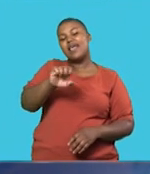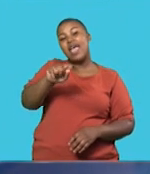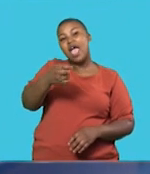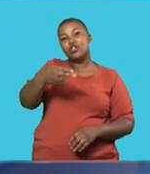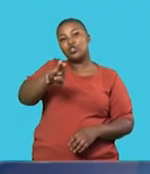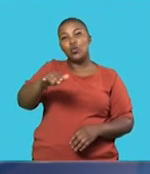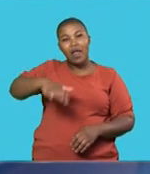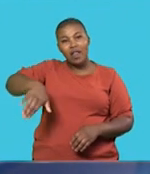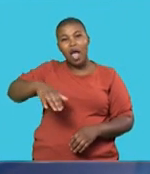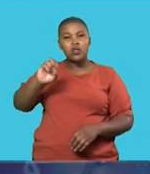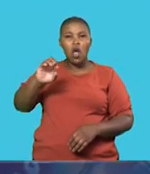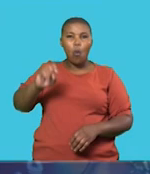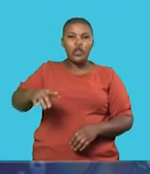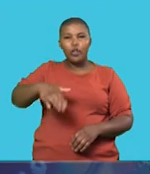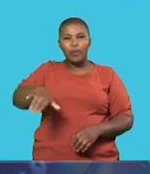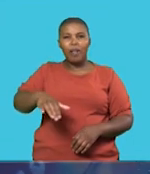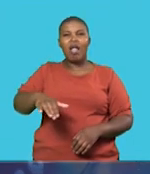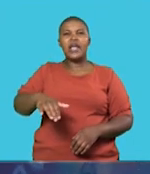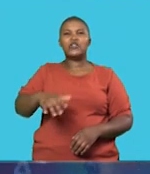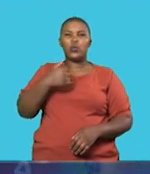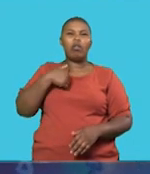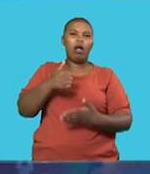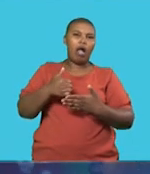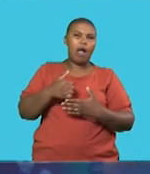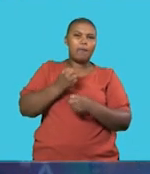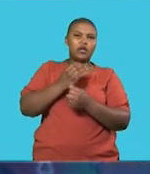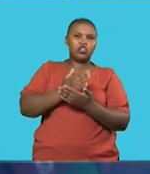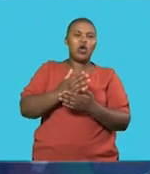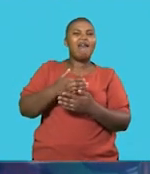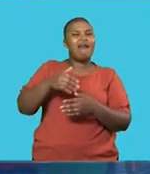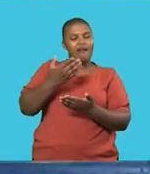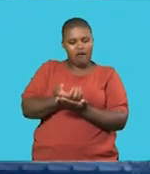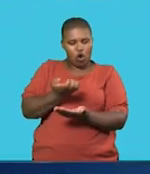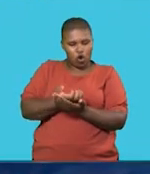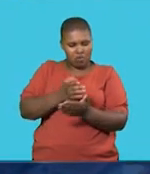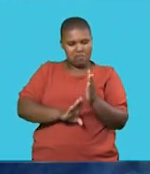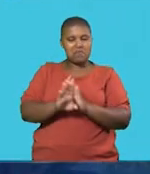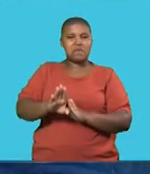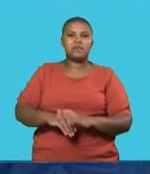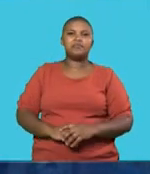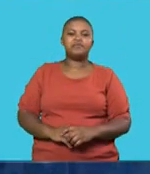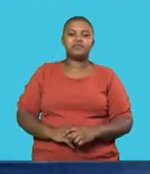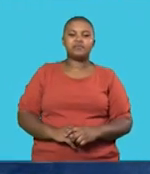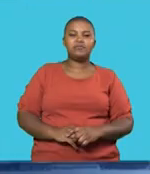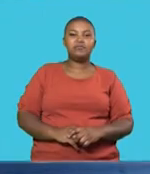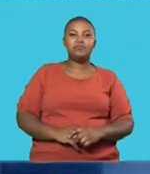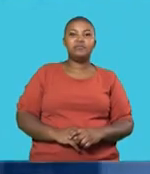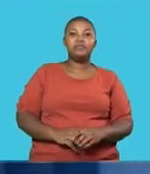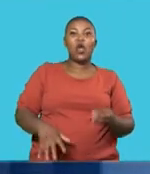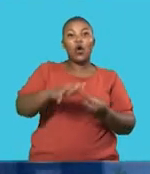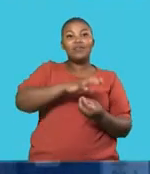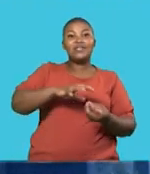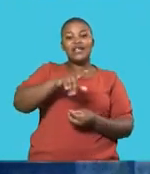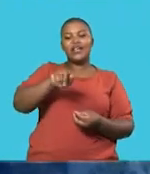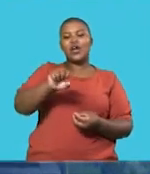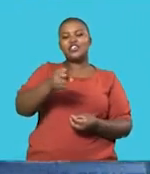the township, is going to assist us in stimulating, you know, the township economy. Kusenjalo amalungu omndeni ke wakashabalala kuyiwona